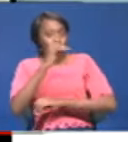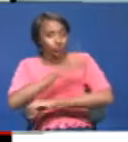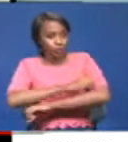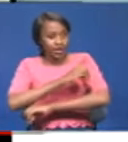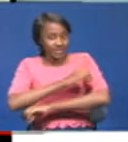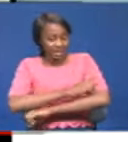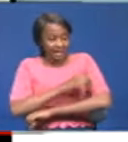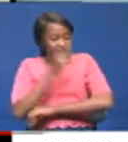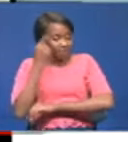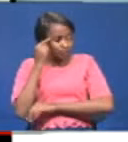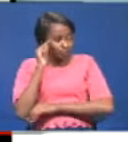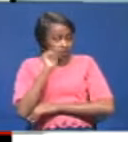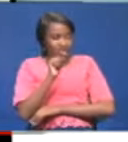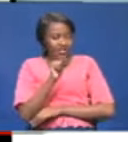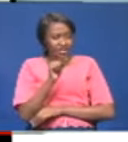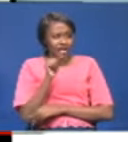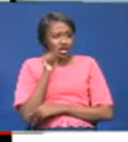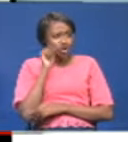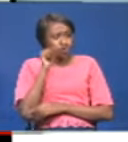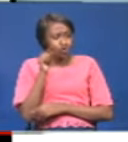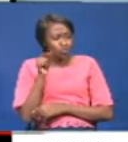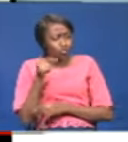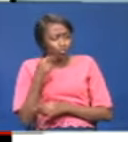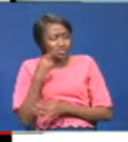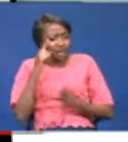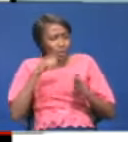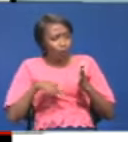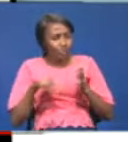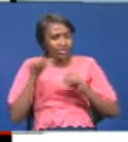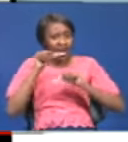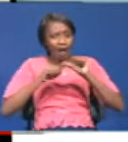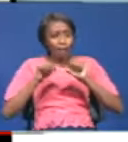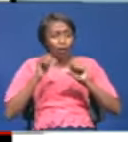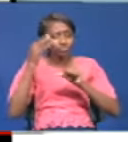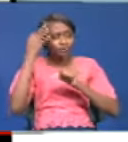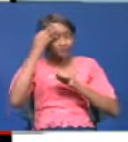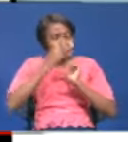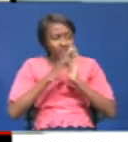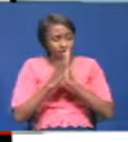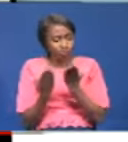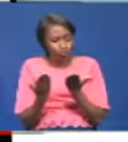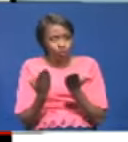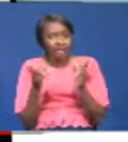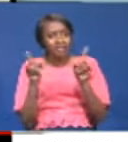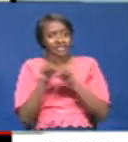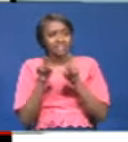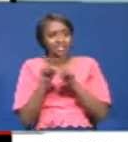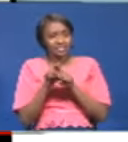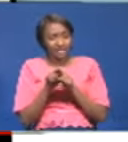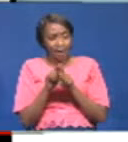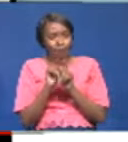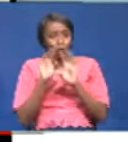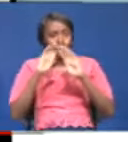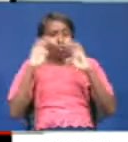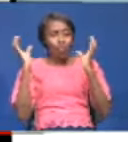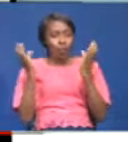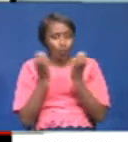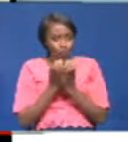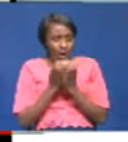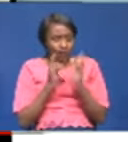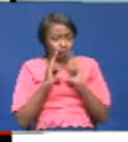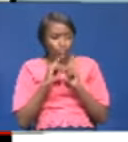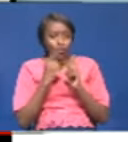action points that you can cite, maybe on the part of Facebook, on your part as a commission, or Global Witness that was part of those who presented this report